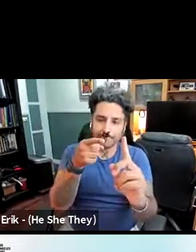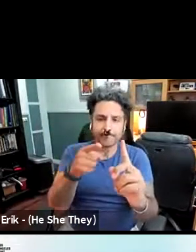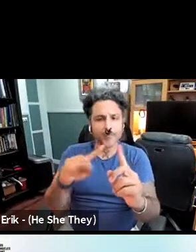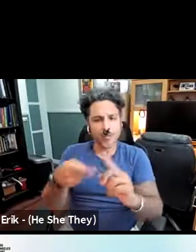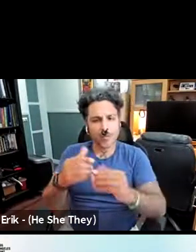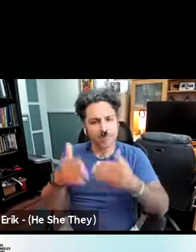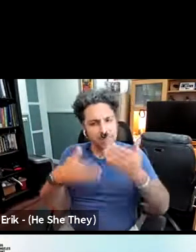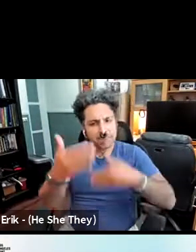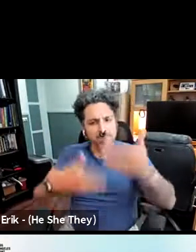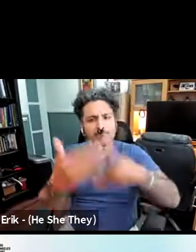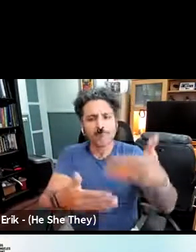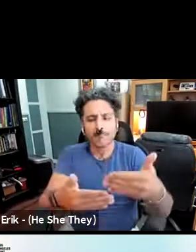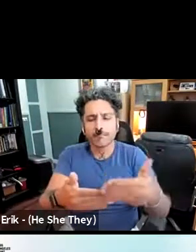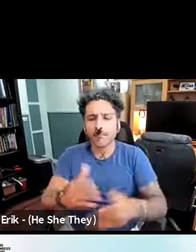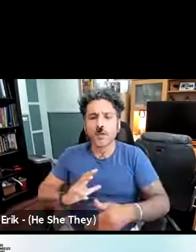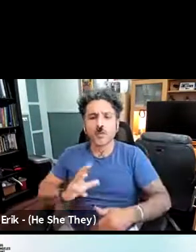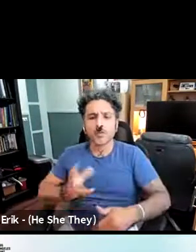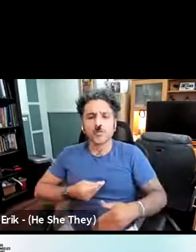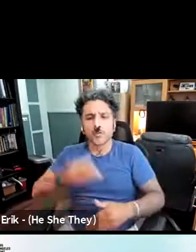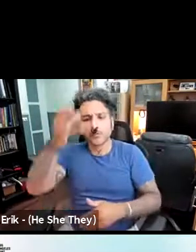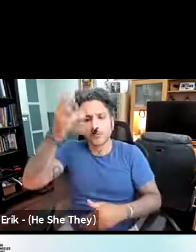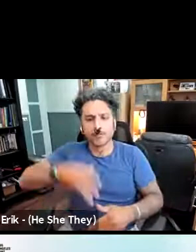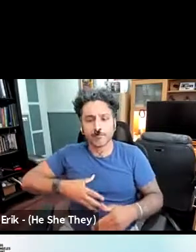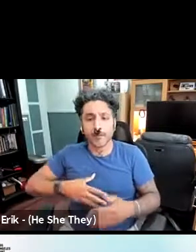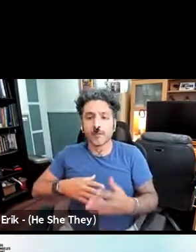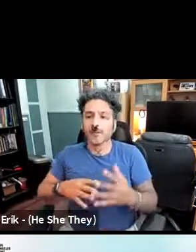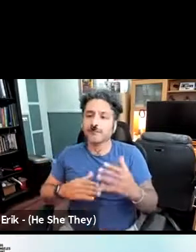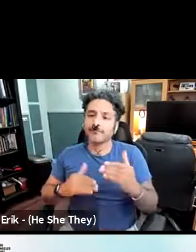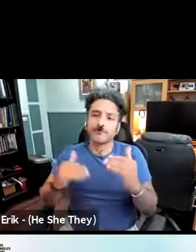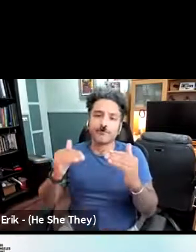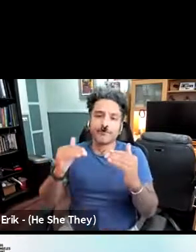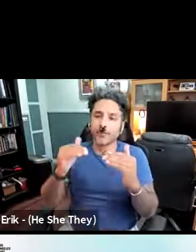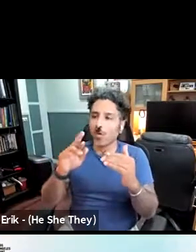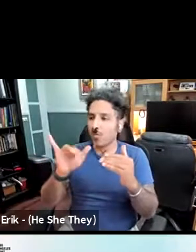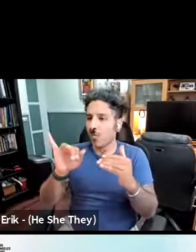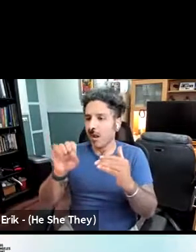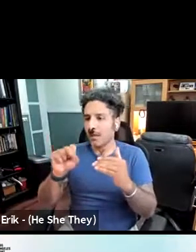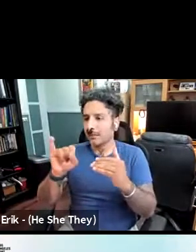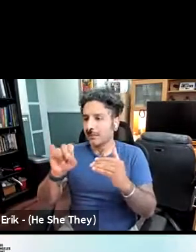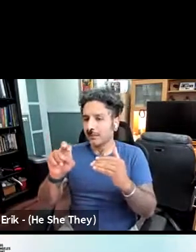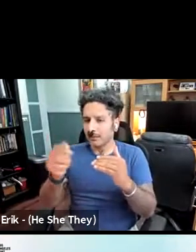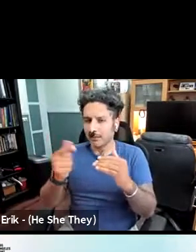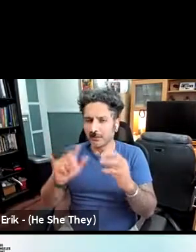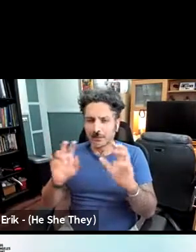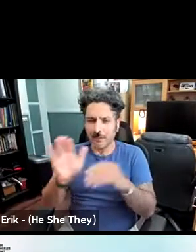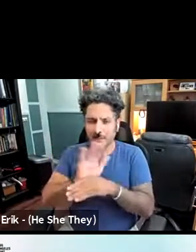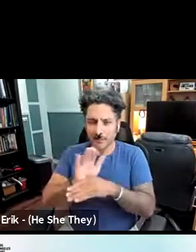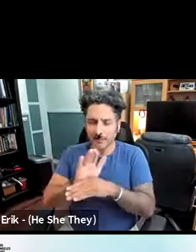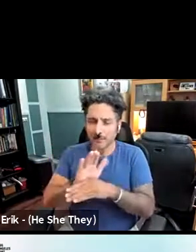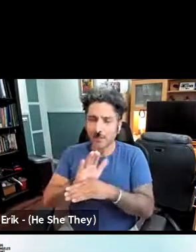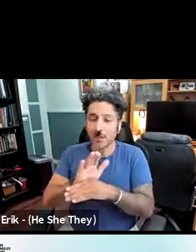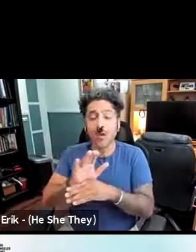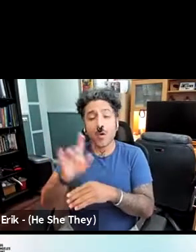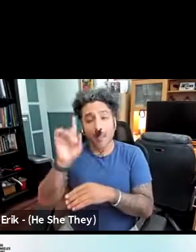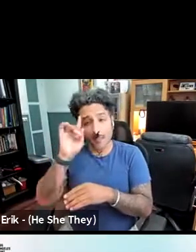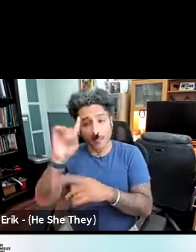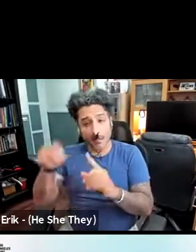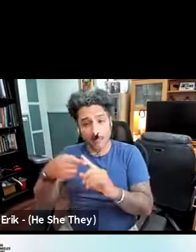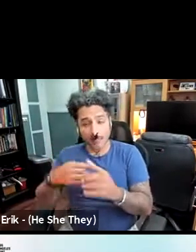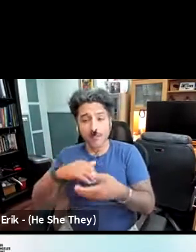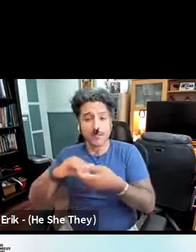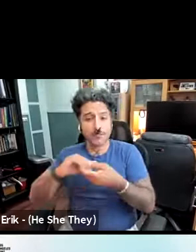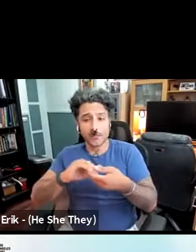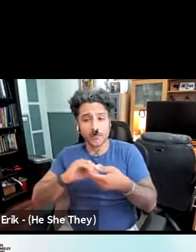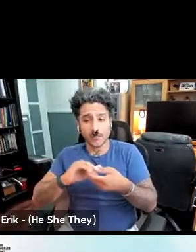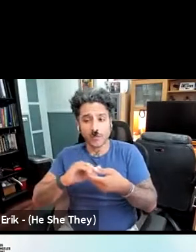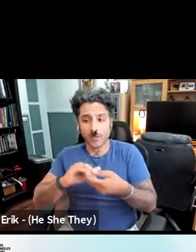Same thing, trans men rising in SaVanna. And so when I think of mutual aid and how are we doing it to heal our communities, when we